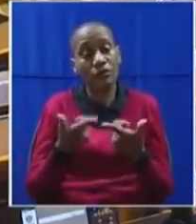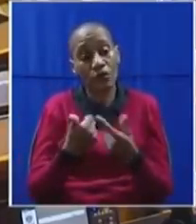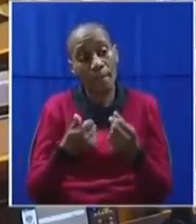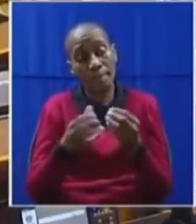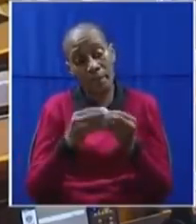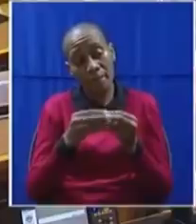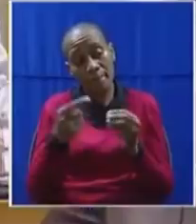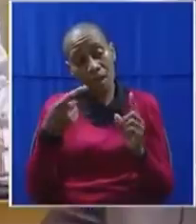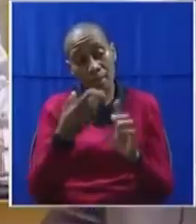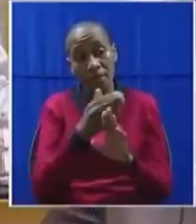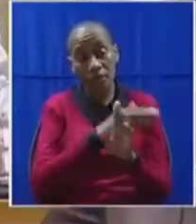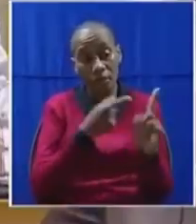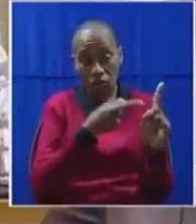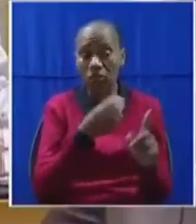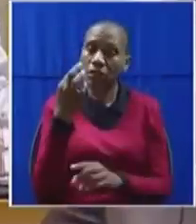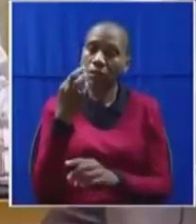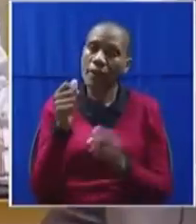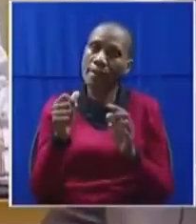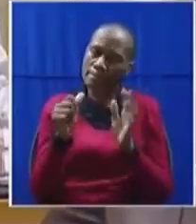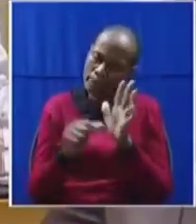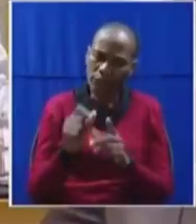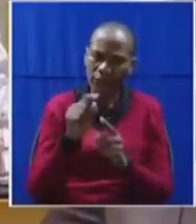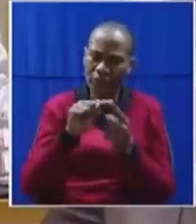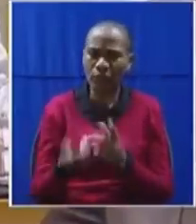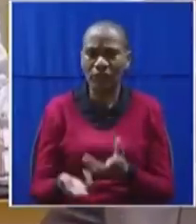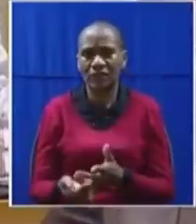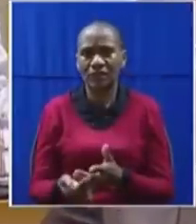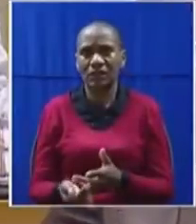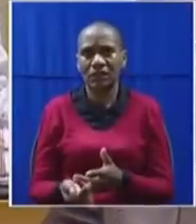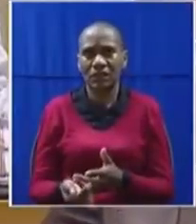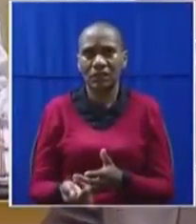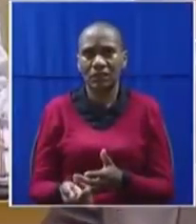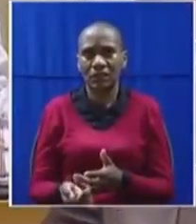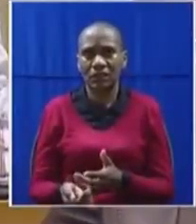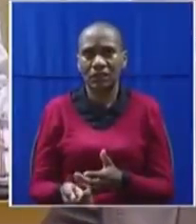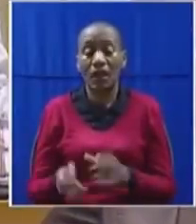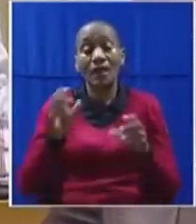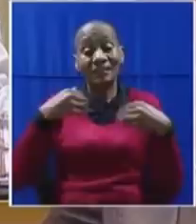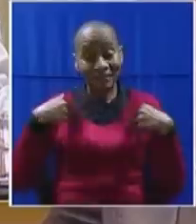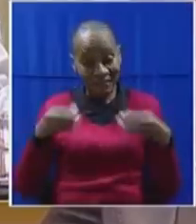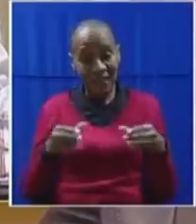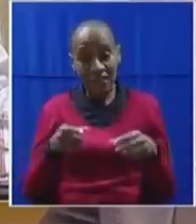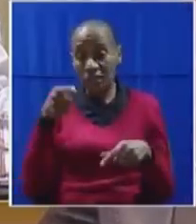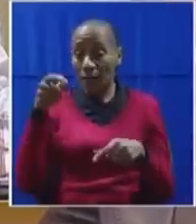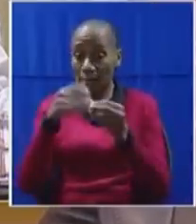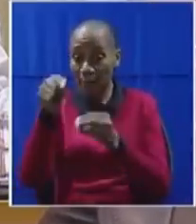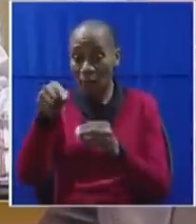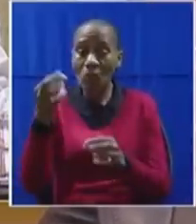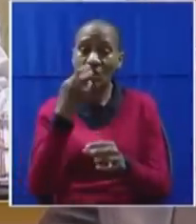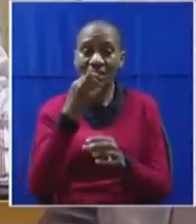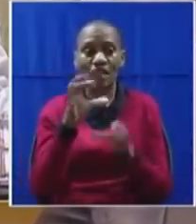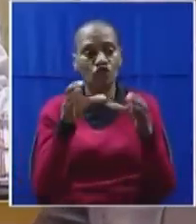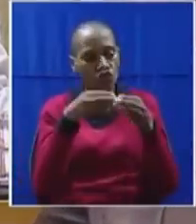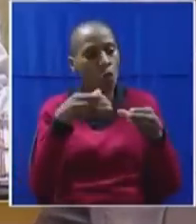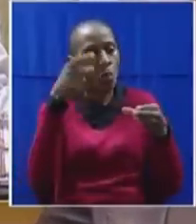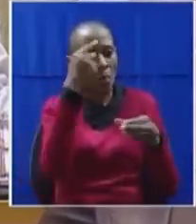Zwelivelile makes is very important. He has not referred to anybody. Let's first start there. Yes. If his reference was to